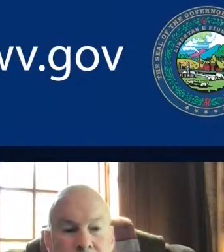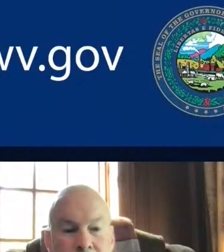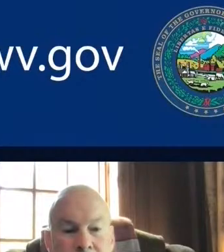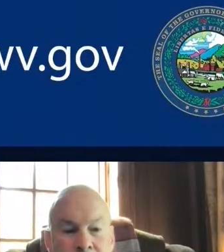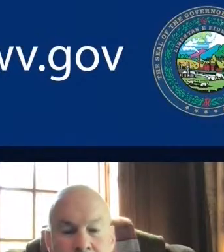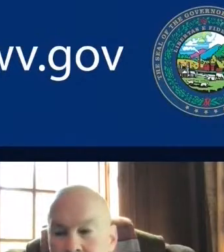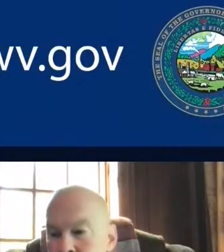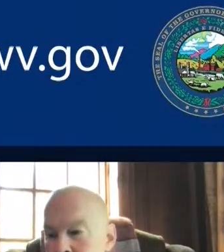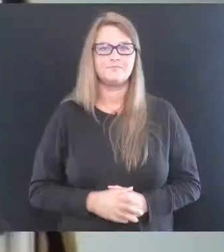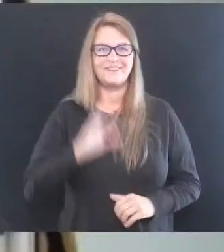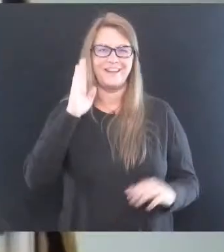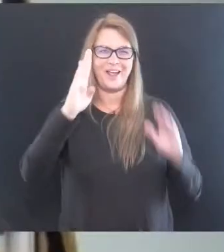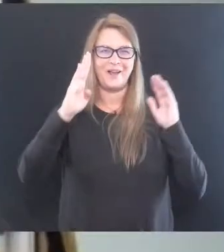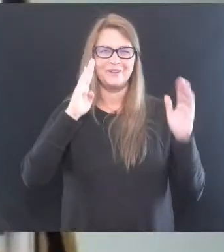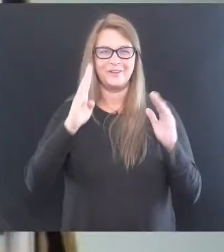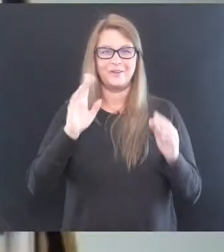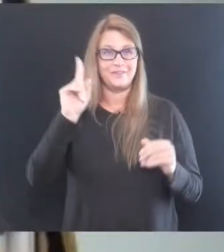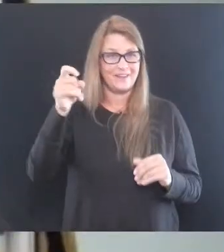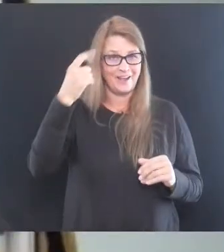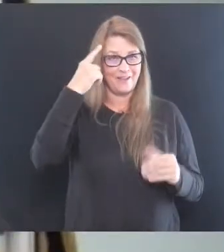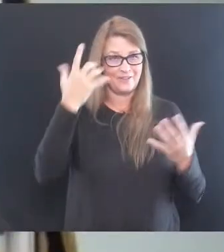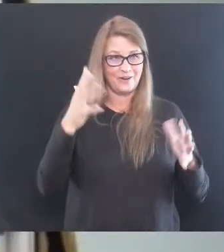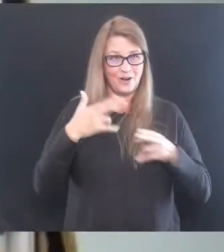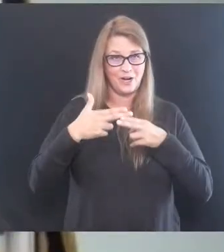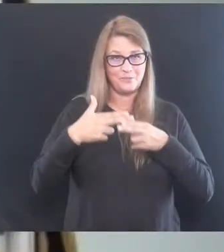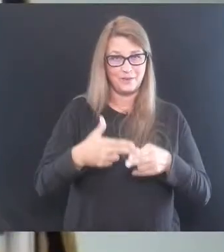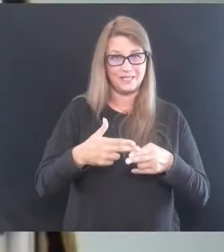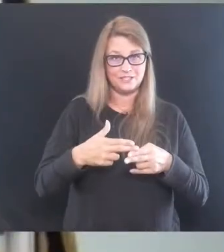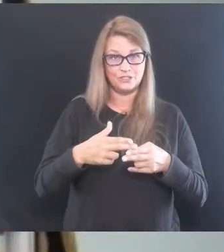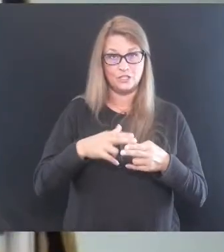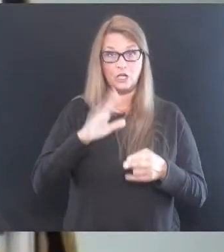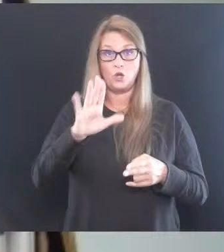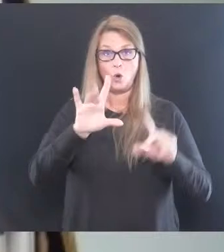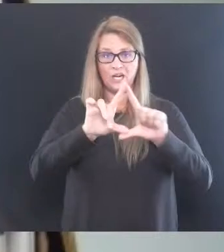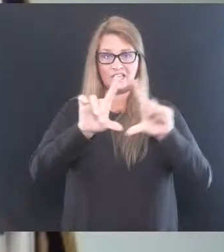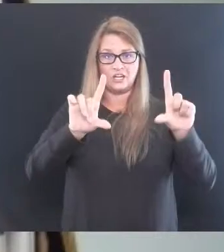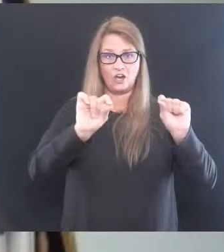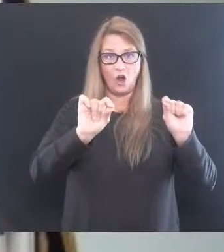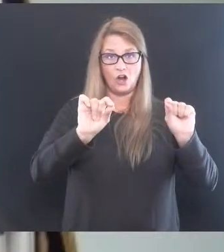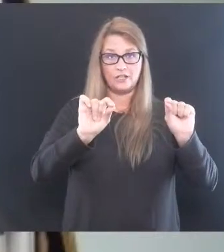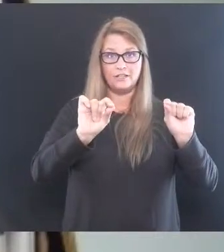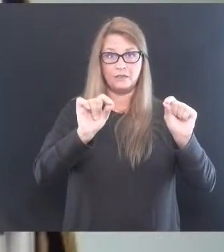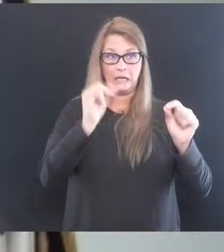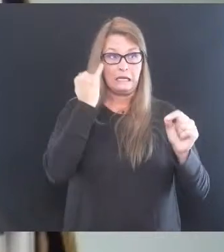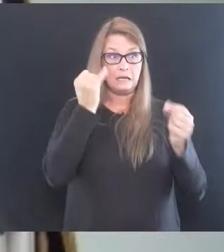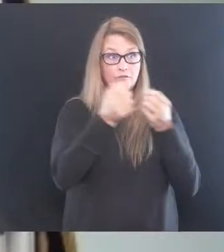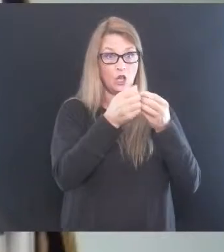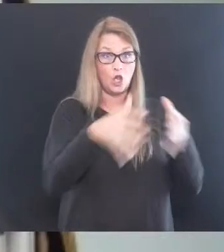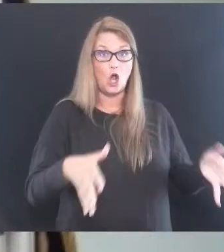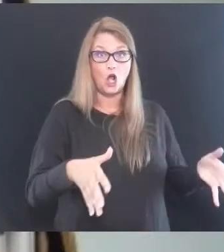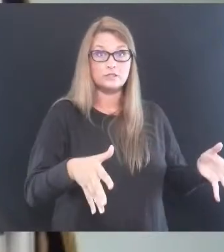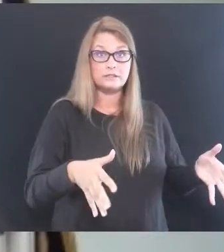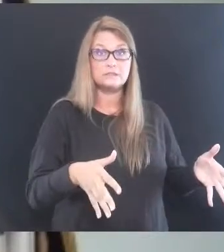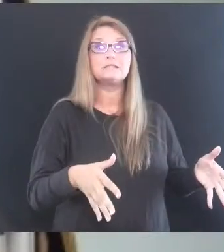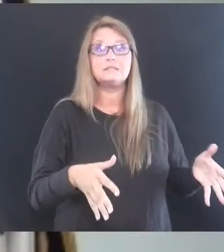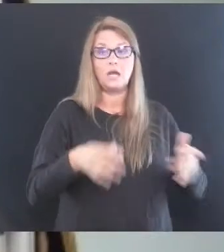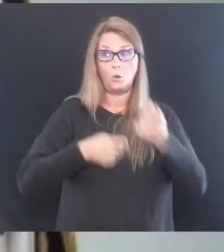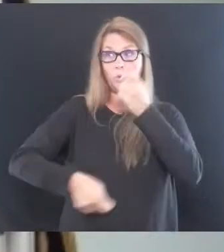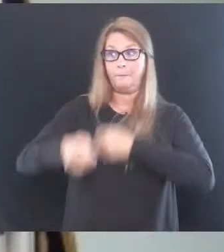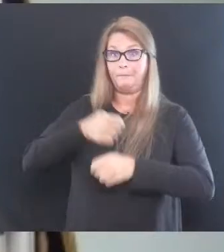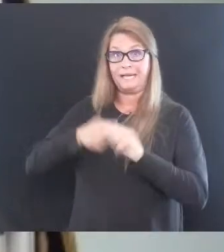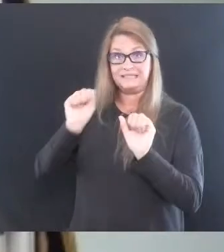Hello, everyone. The governor mentioned your vaccine card. If you've lost your vaccine card, you should replace that